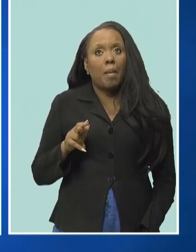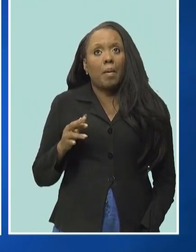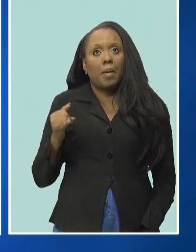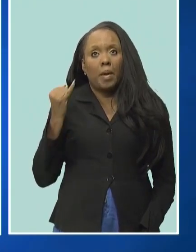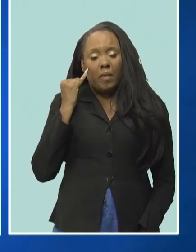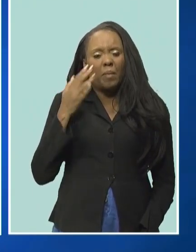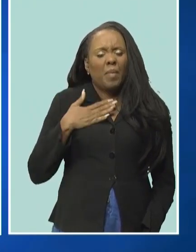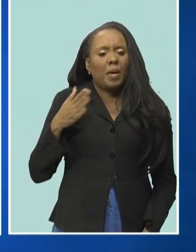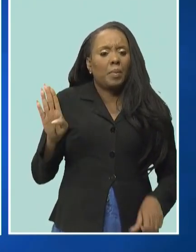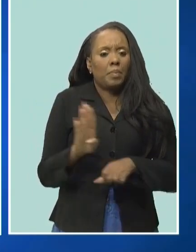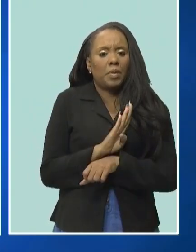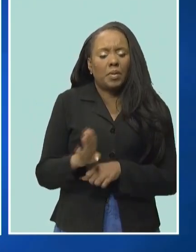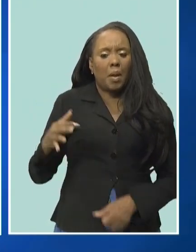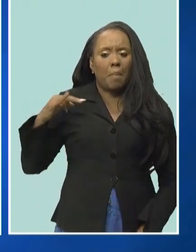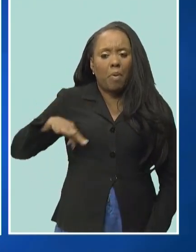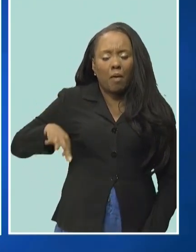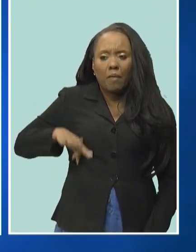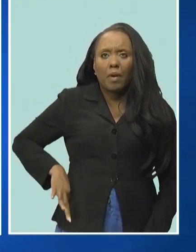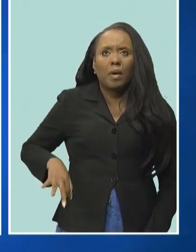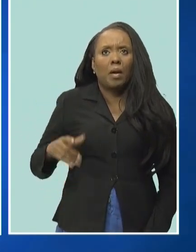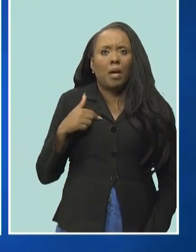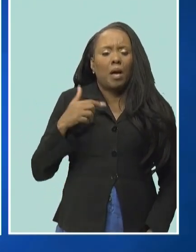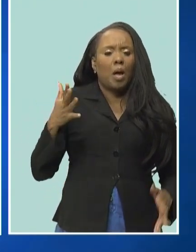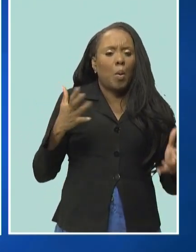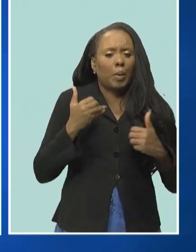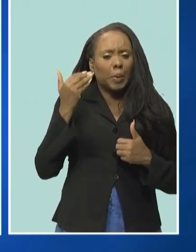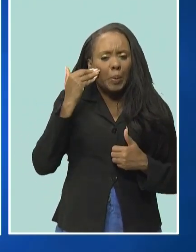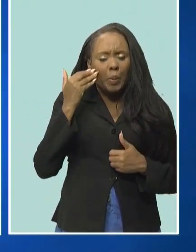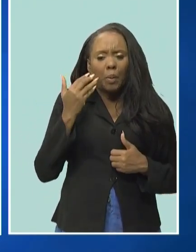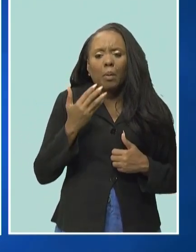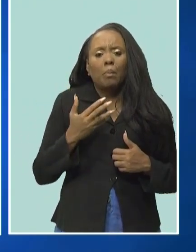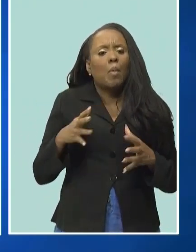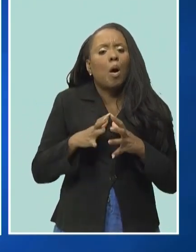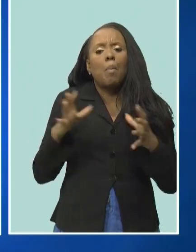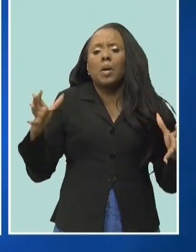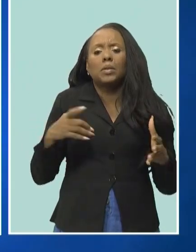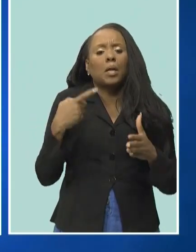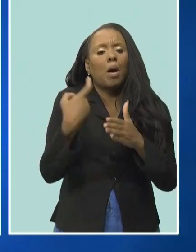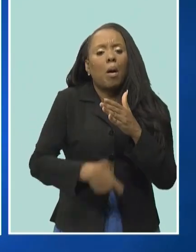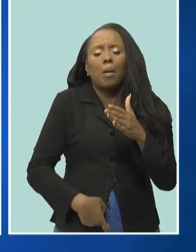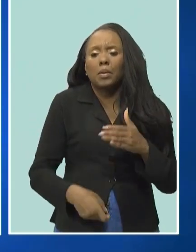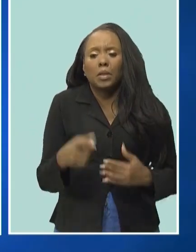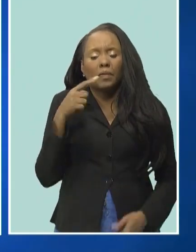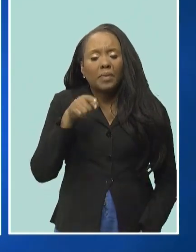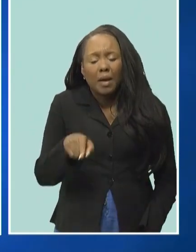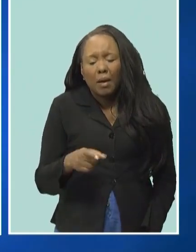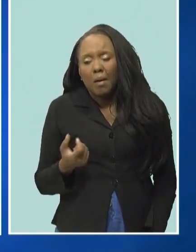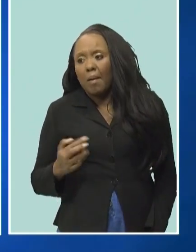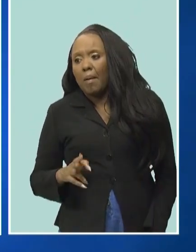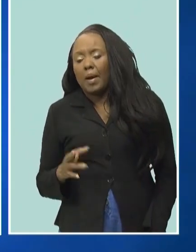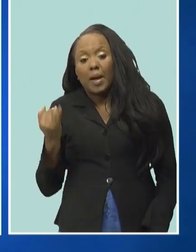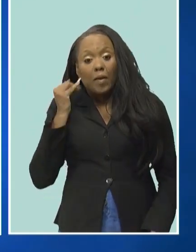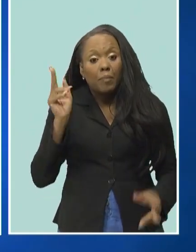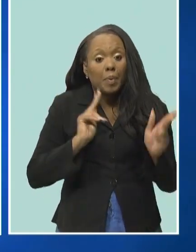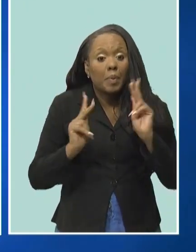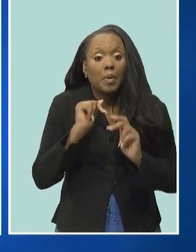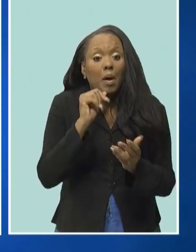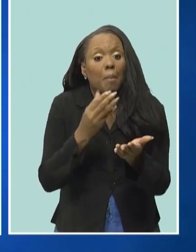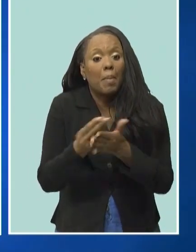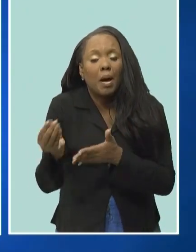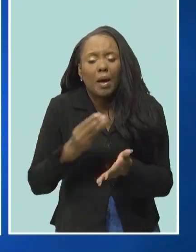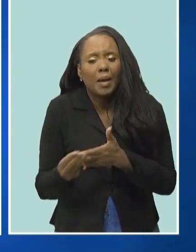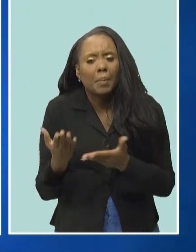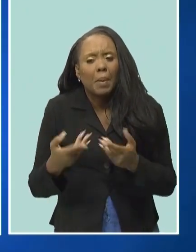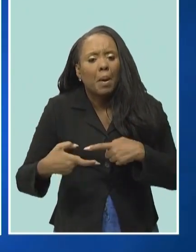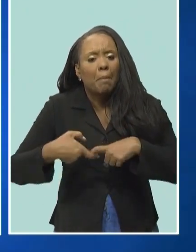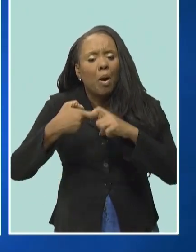You know, you will know how to, if to keep that product, if to put that on the back burner and start something else, or you know,